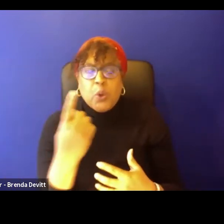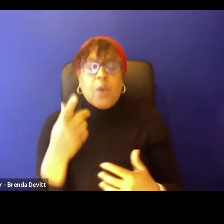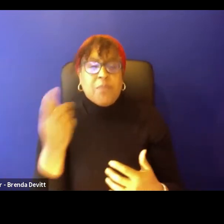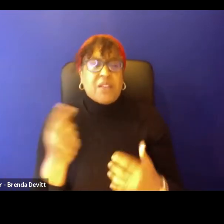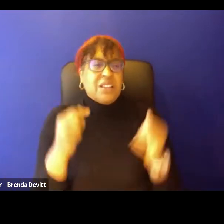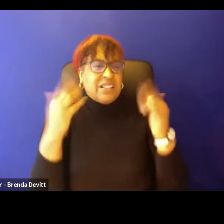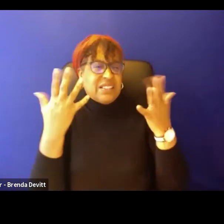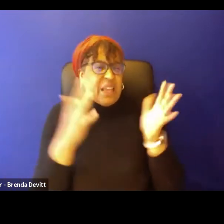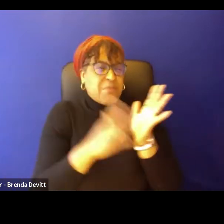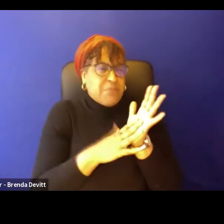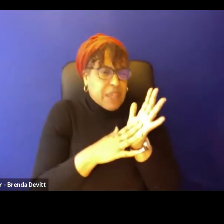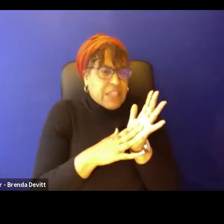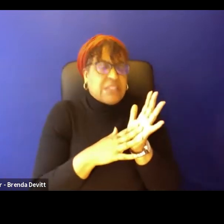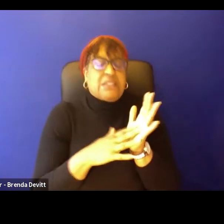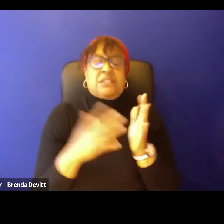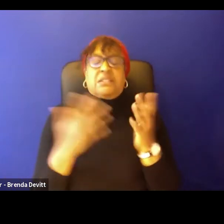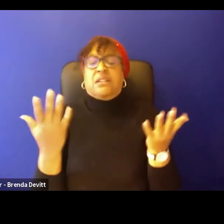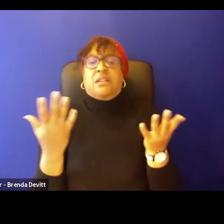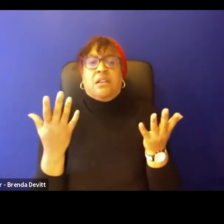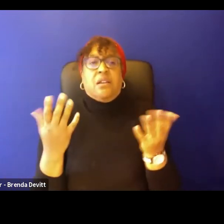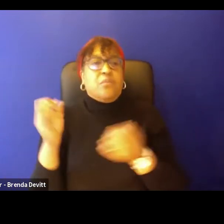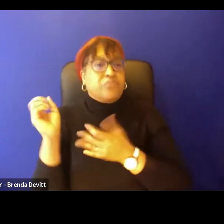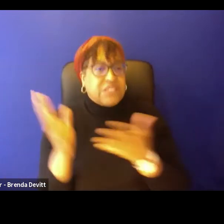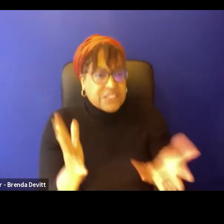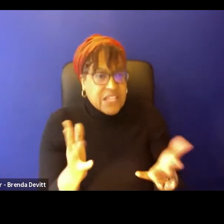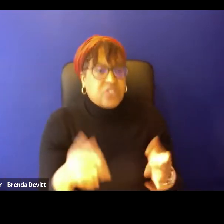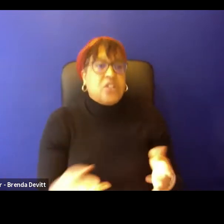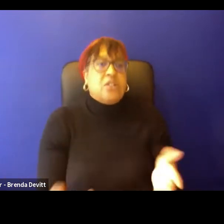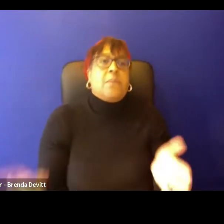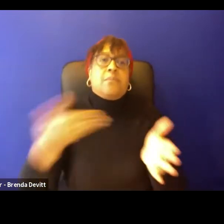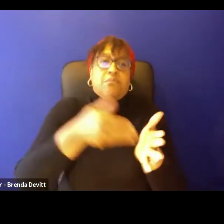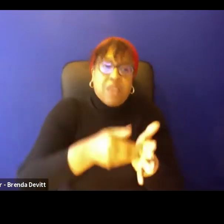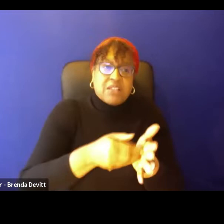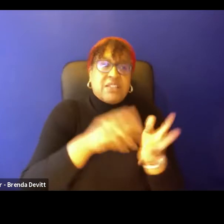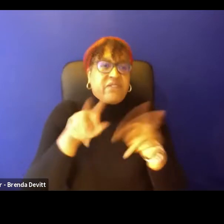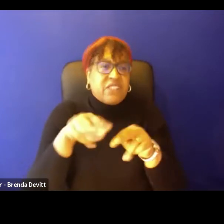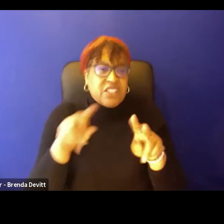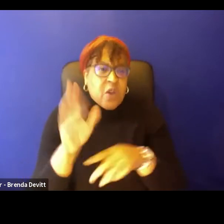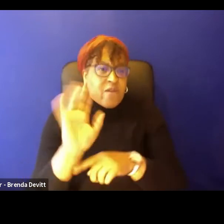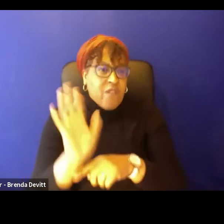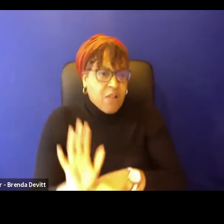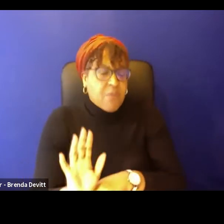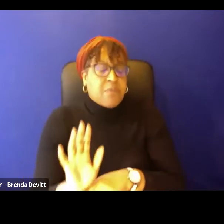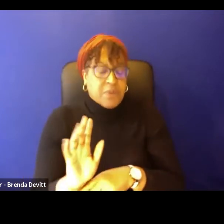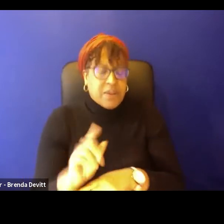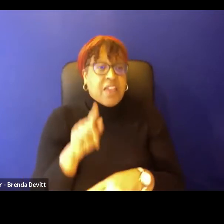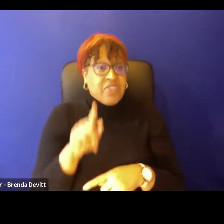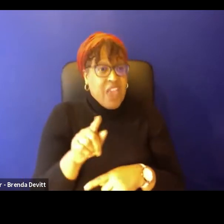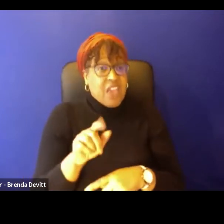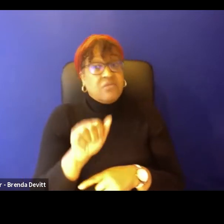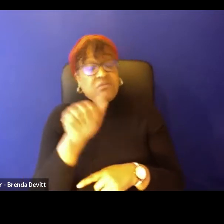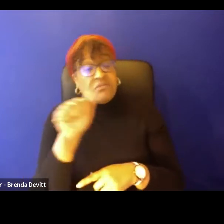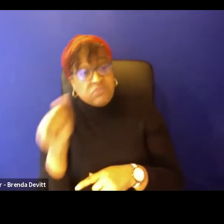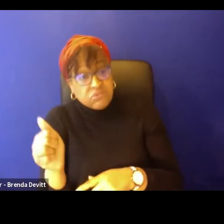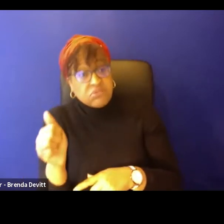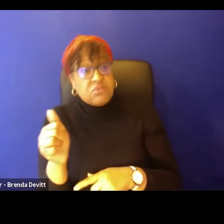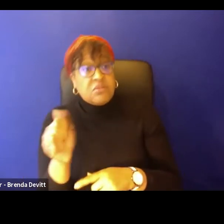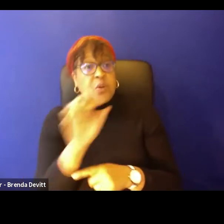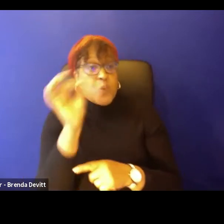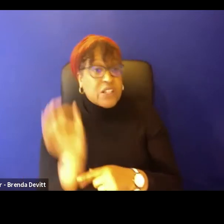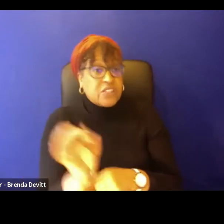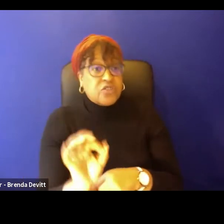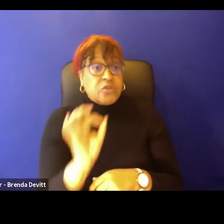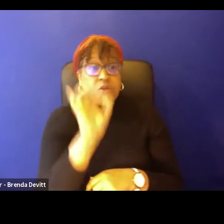and a video to show. So I'll go through that, and then clearly afterwards, if there's any questions, then say we